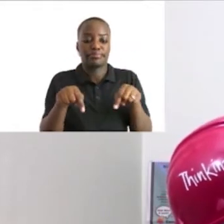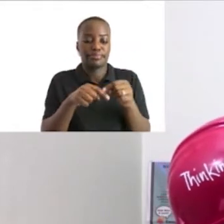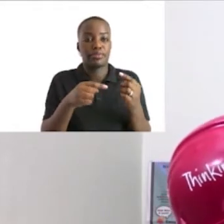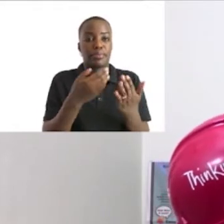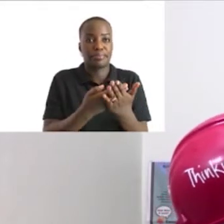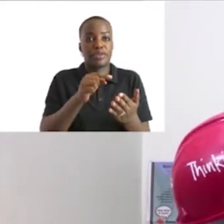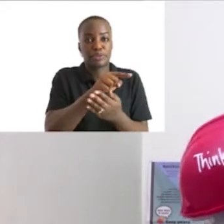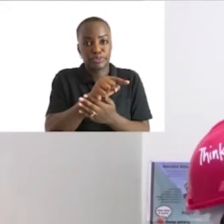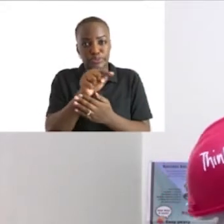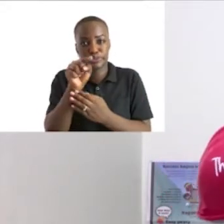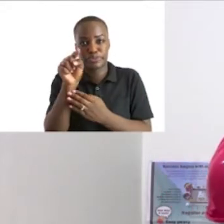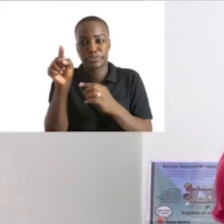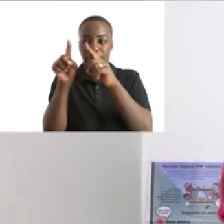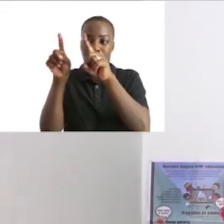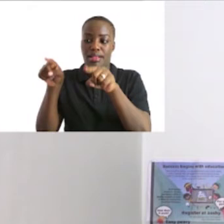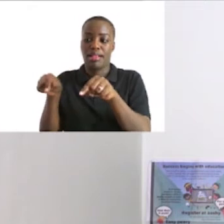box?